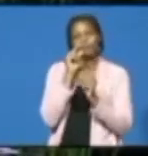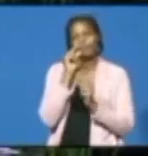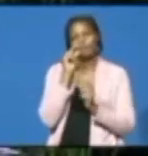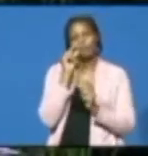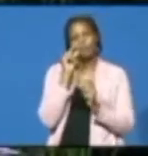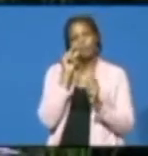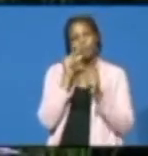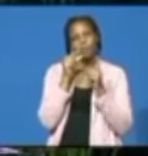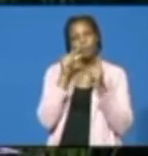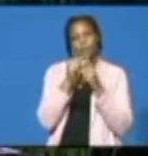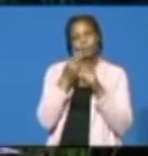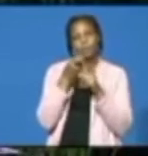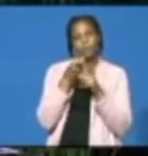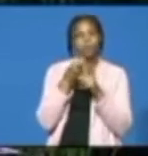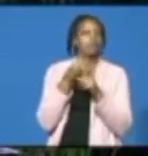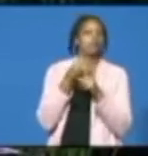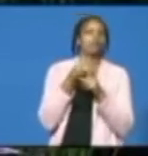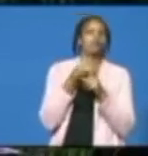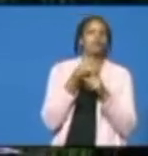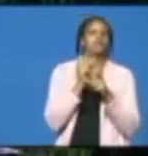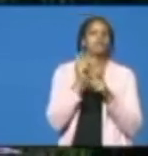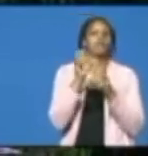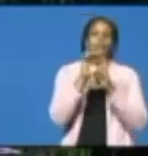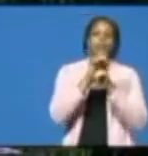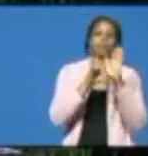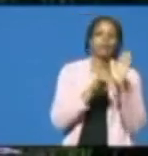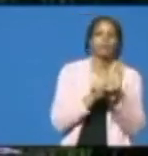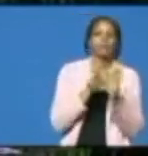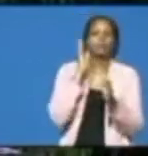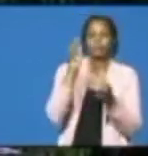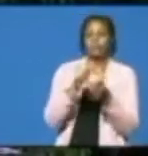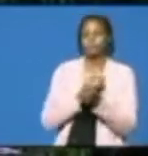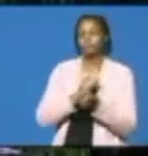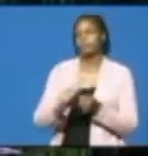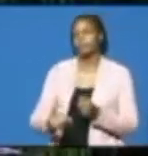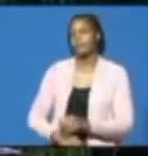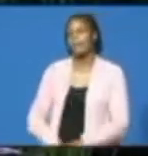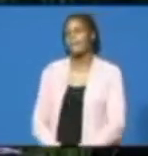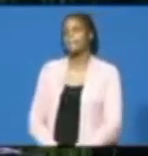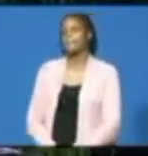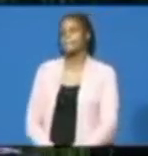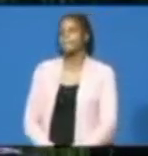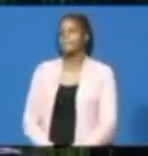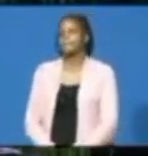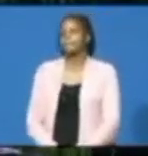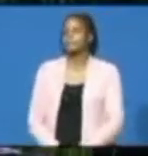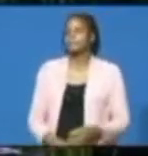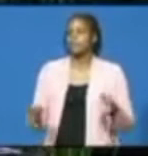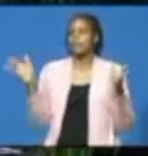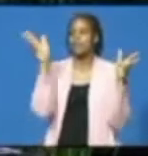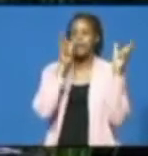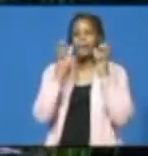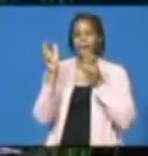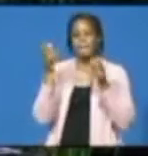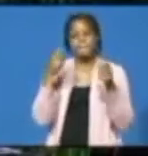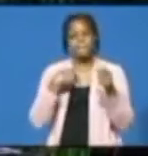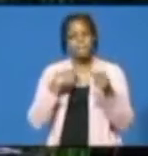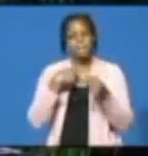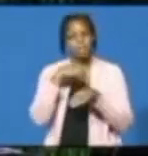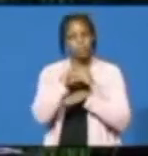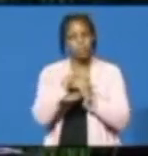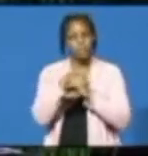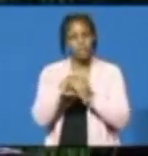shall pass from the commandments of the Lord. Hear me tonight. you